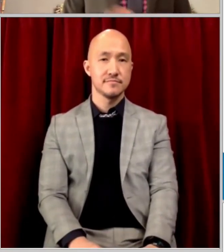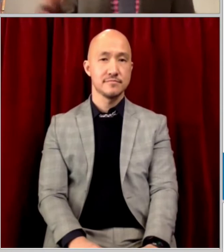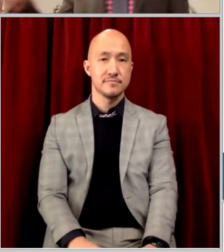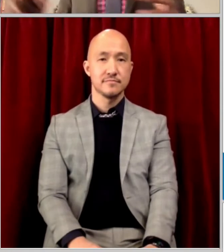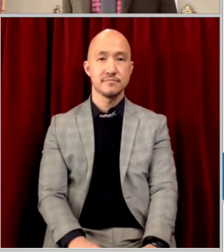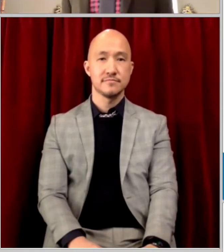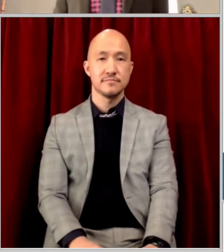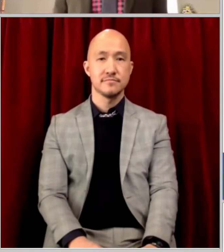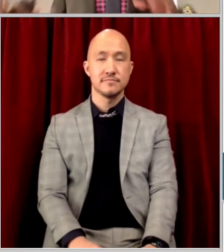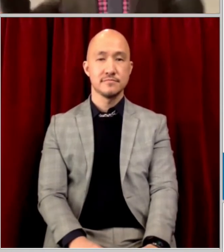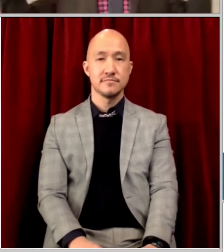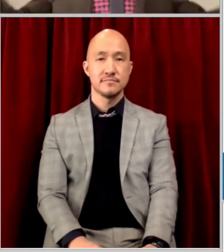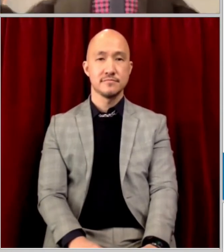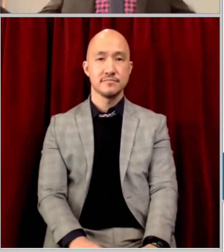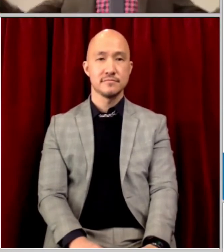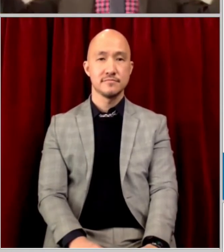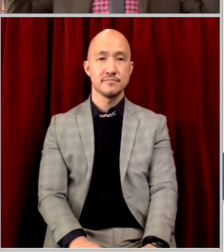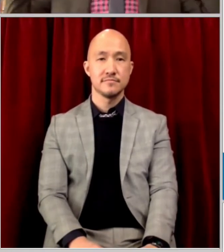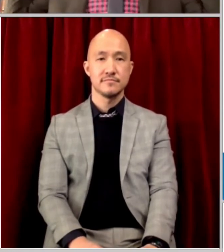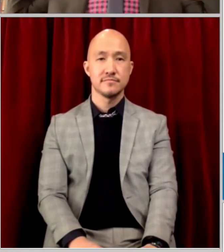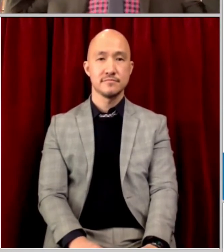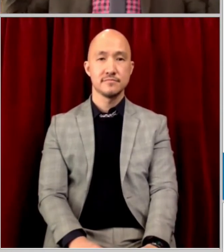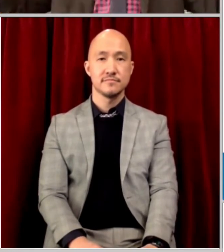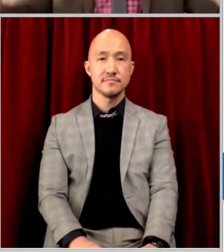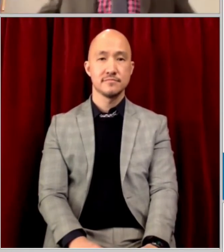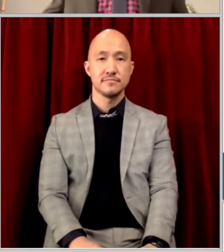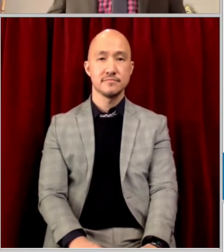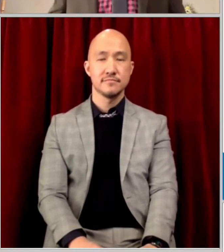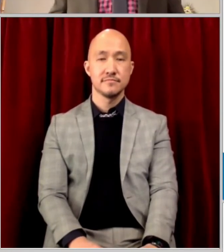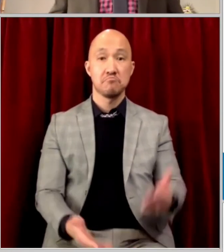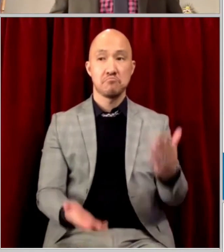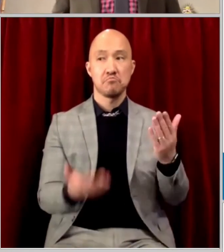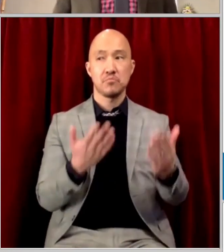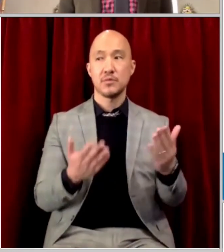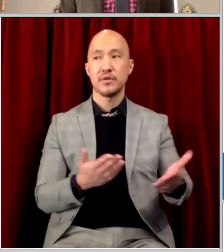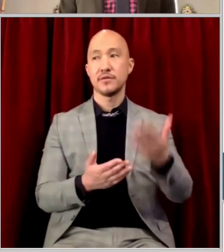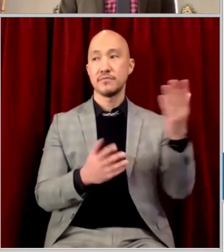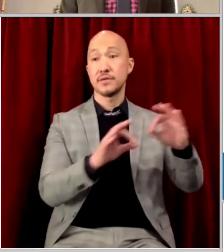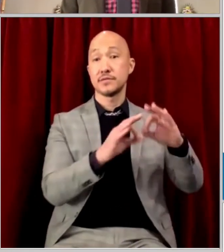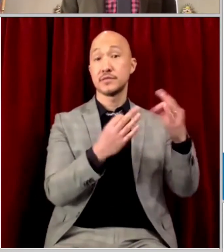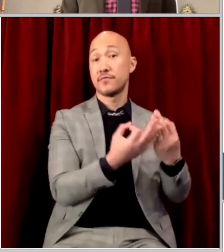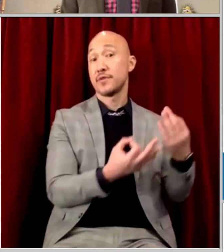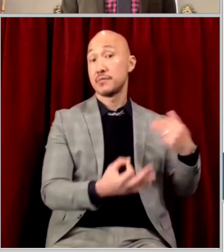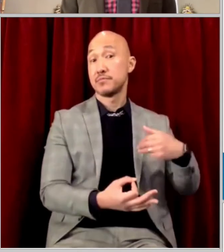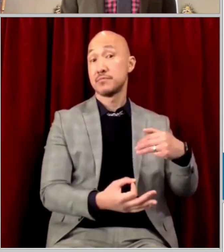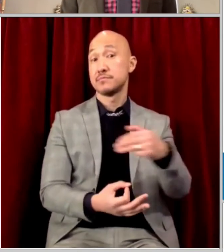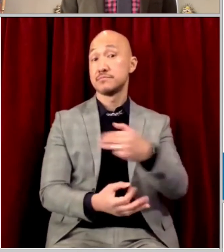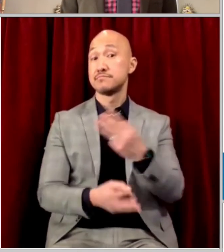minister might be there. He might ask you for your cell phone, but that's okay because it's going to be great otherwise.